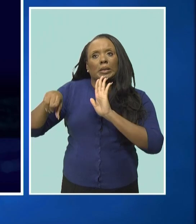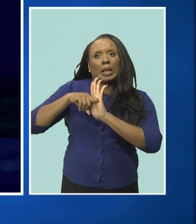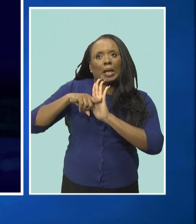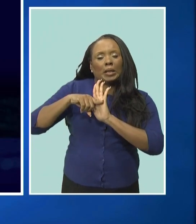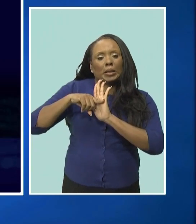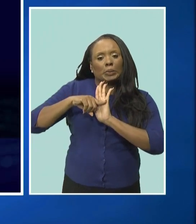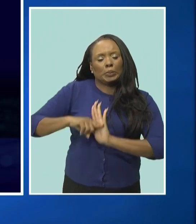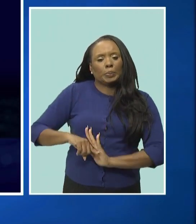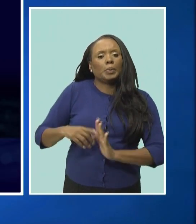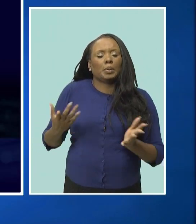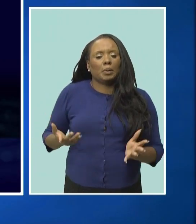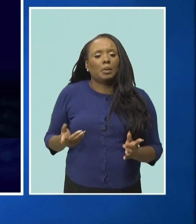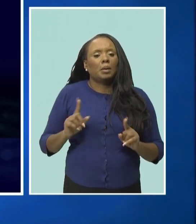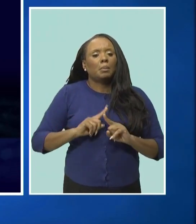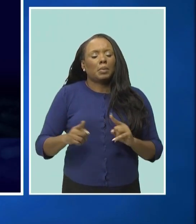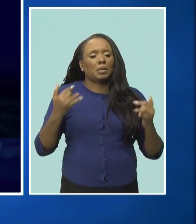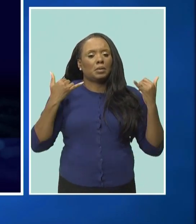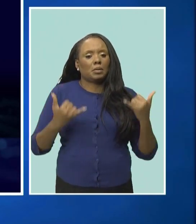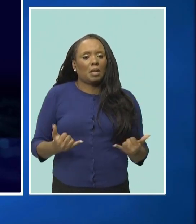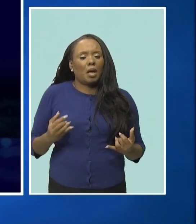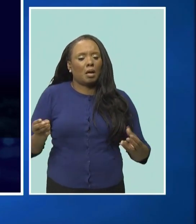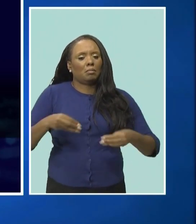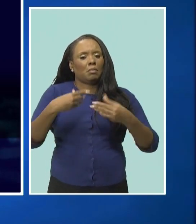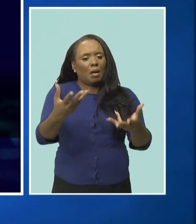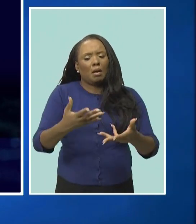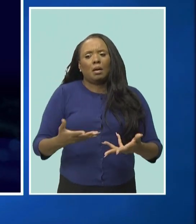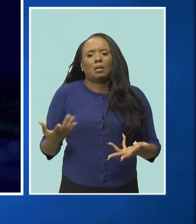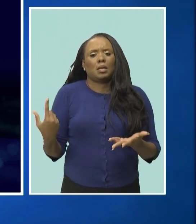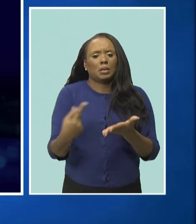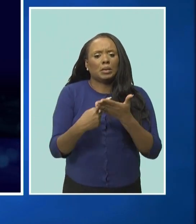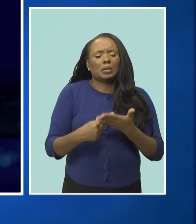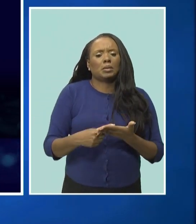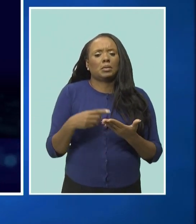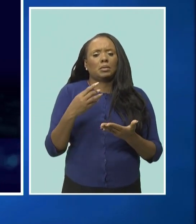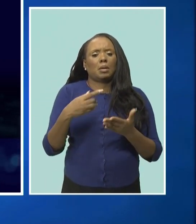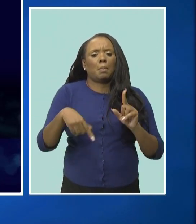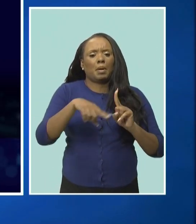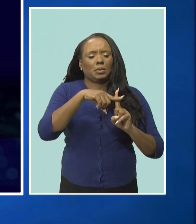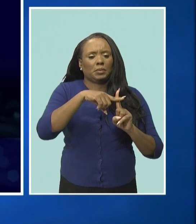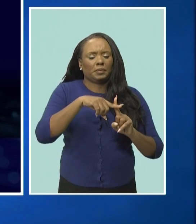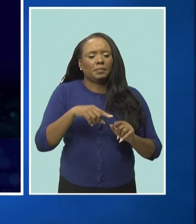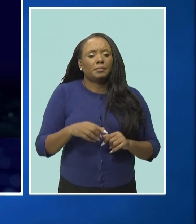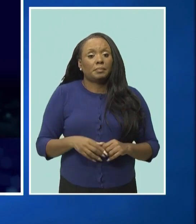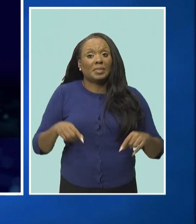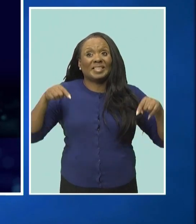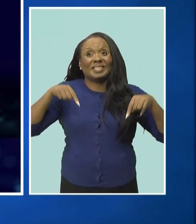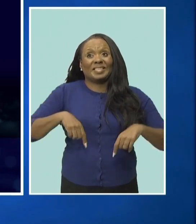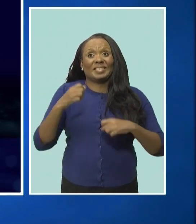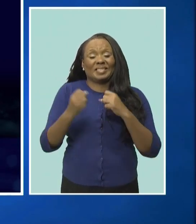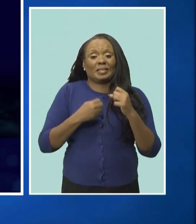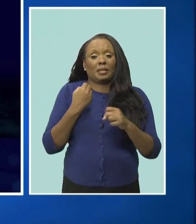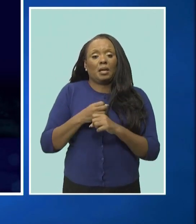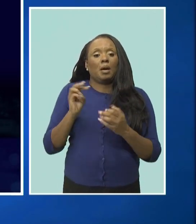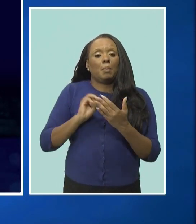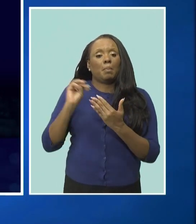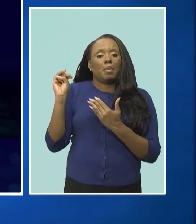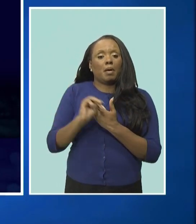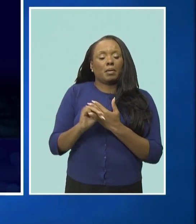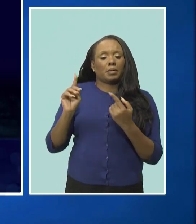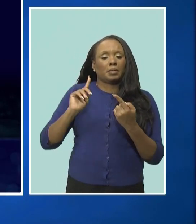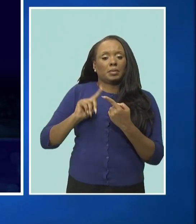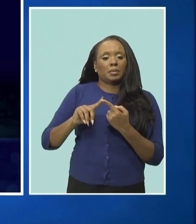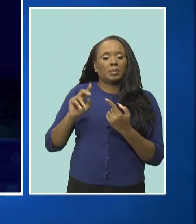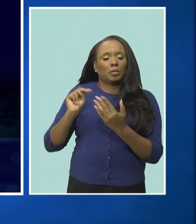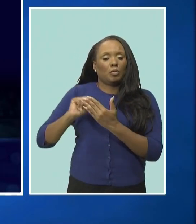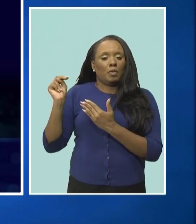well. But I also want to take this opportunity to talk about some of the positives. This year, from March to the end of November, the